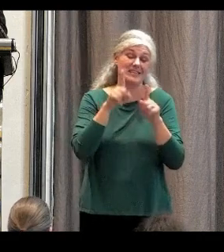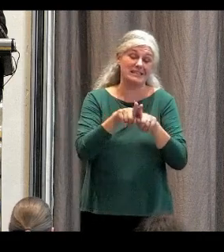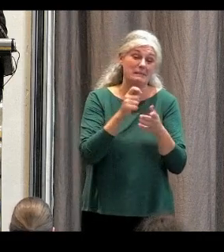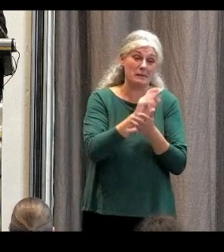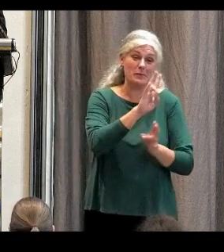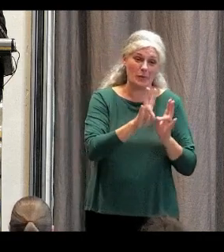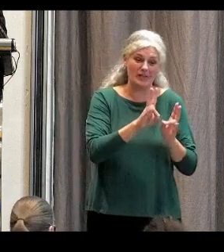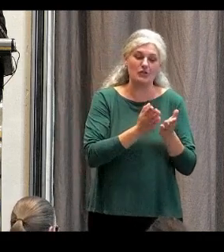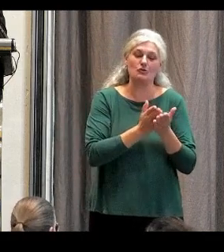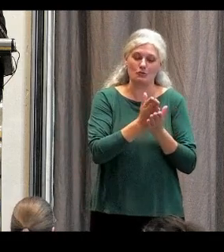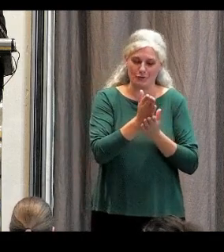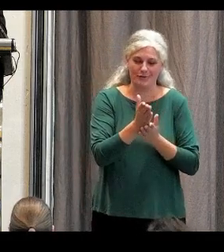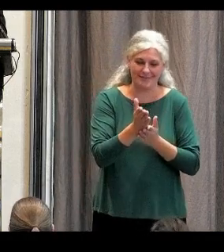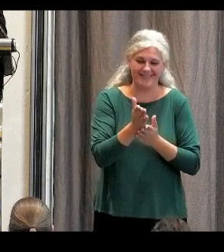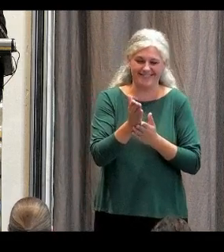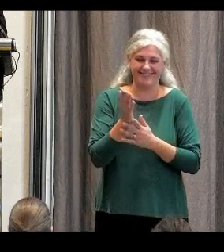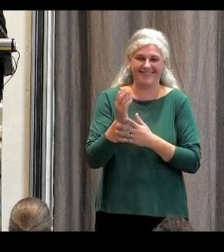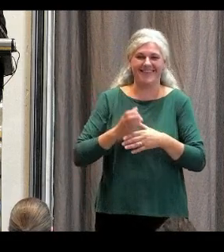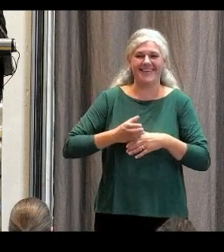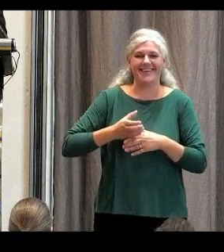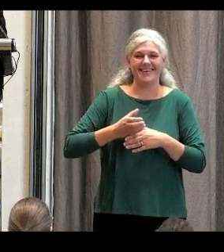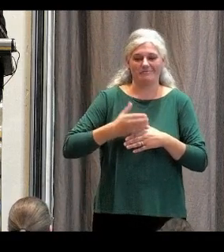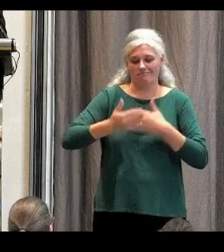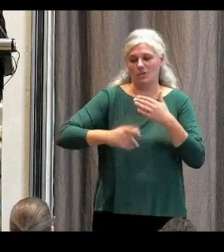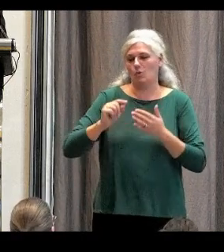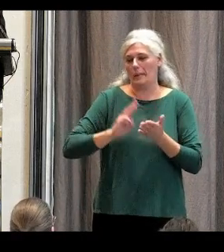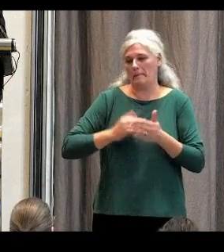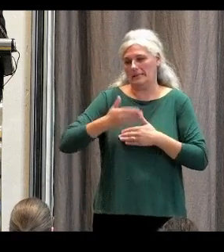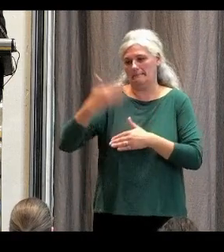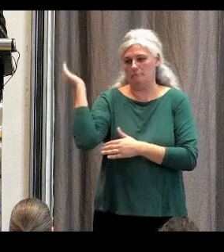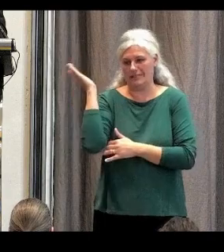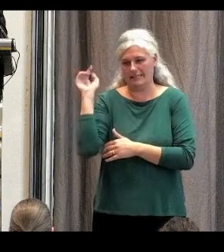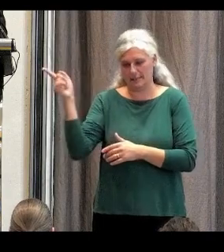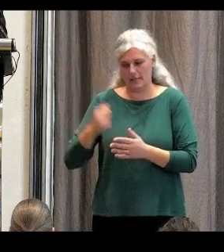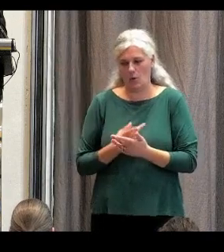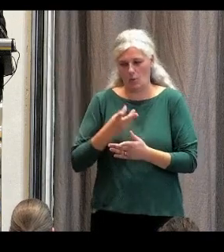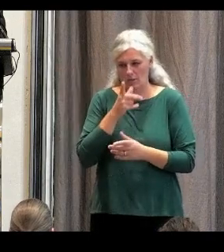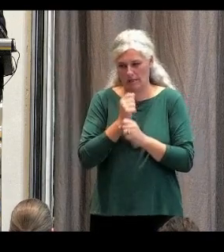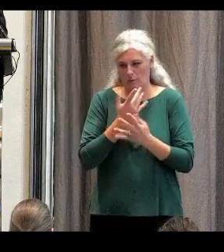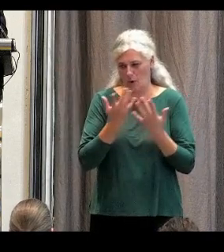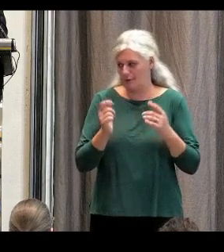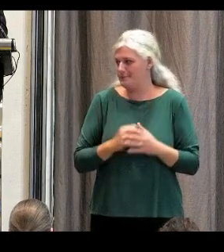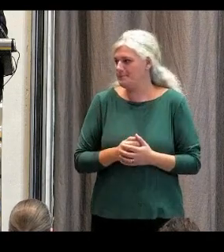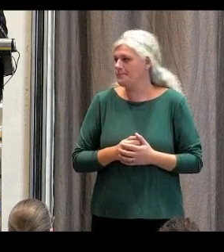questions during the course of the next 20 minutes or so.